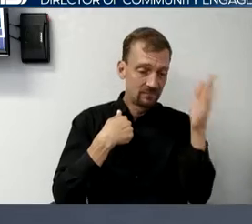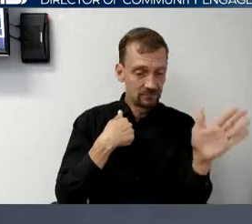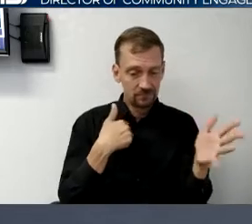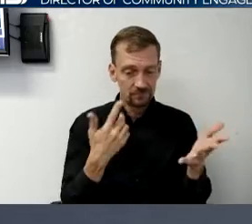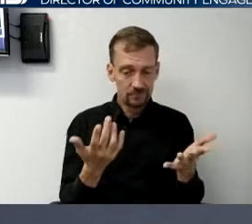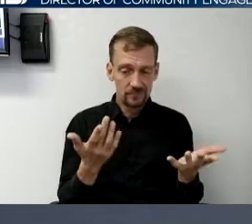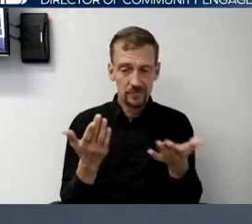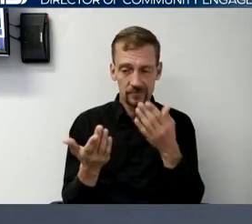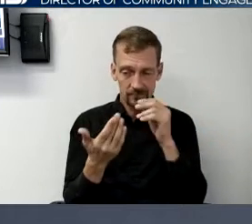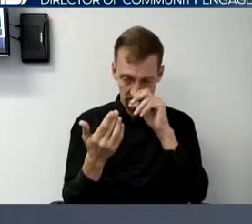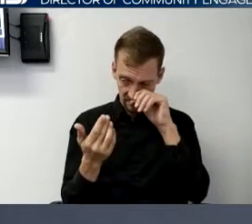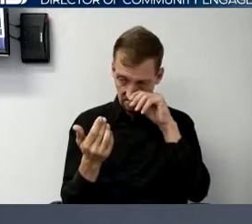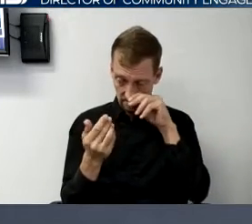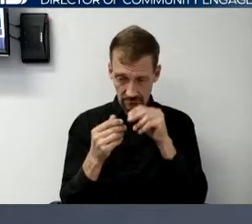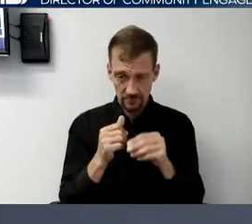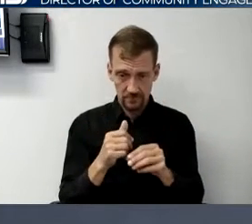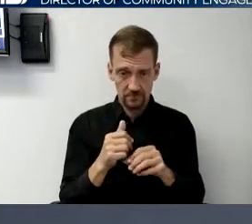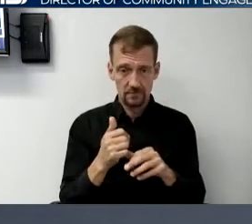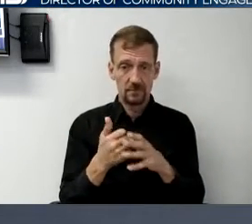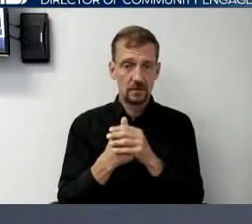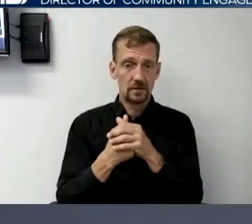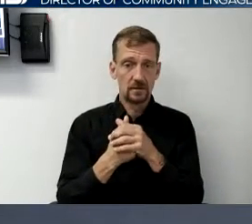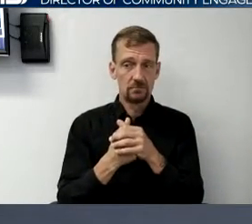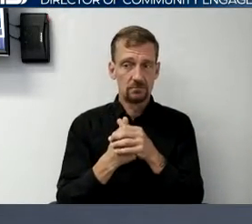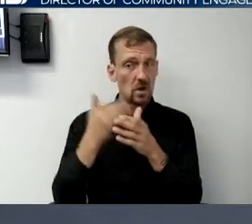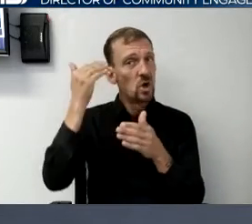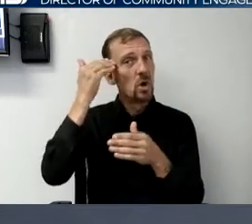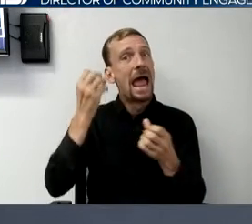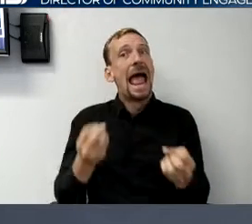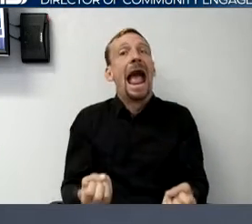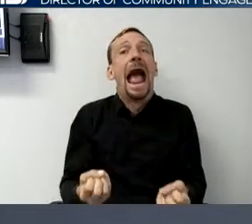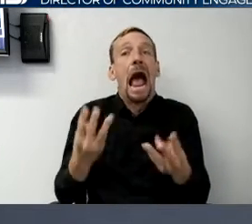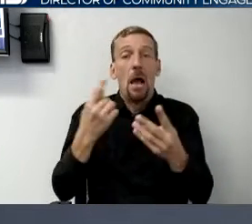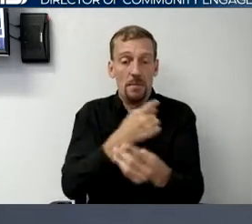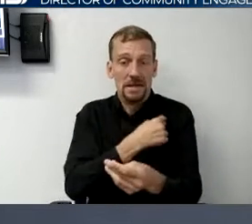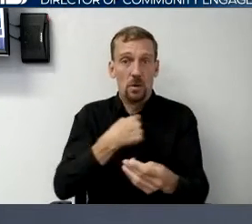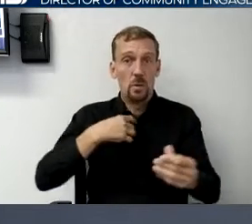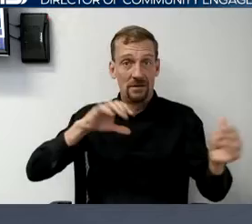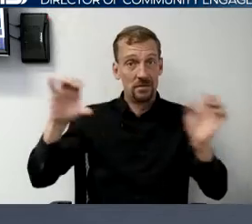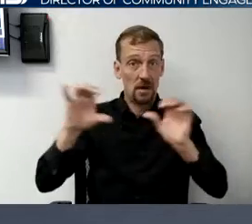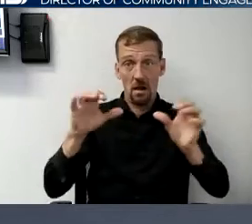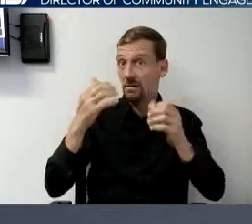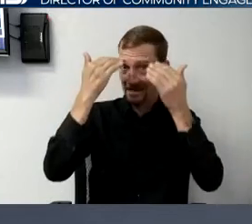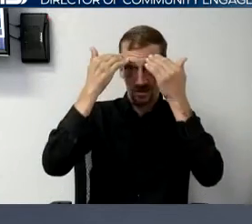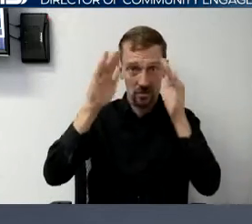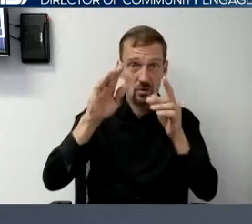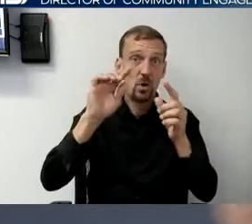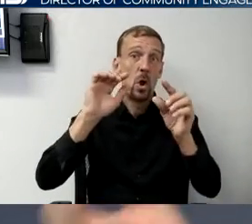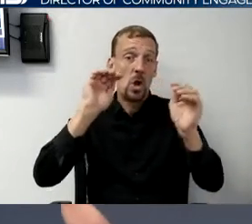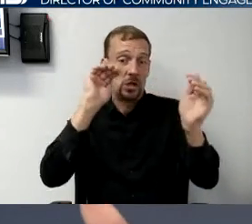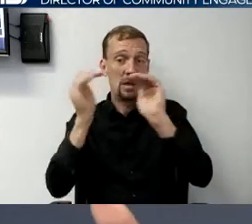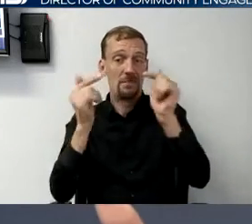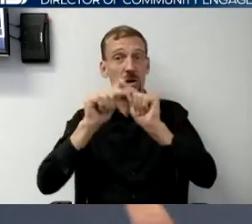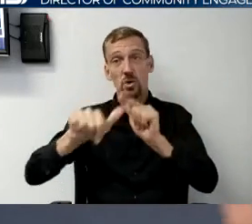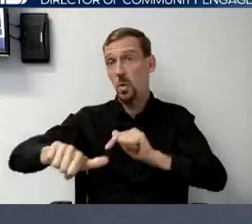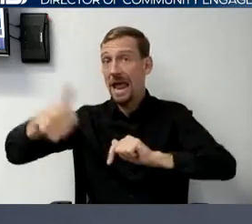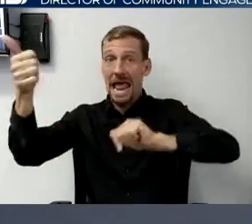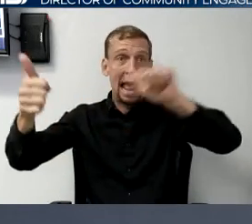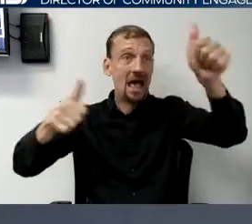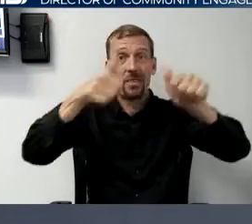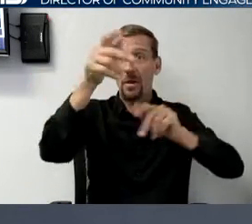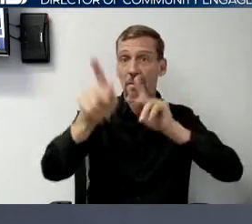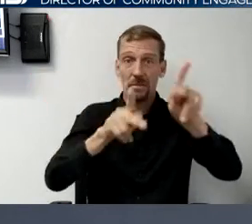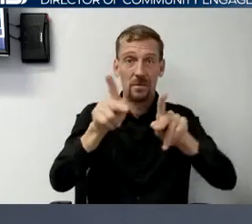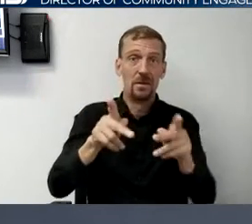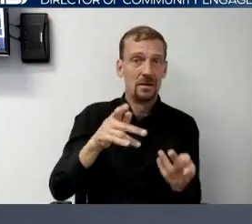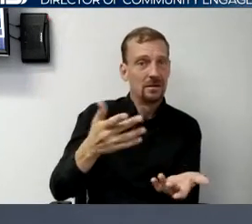know that specifically knowing how many tests Kaweah Delta is doing as compared to everybody else, if